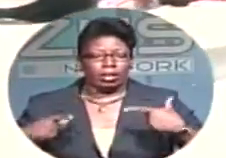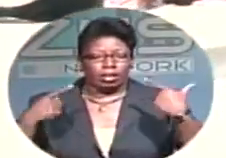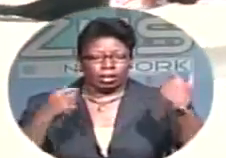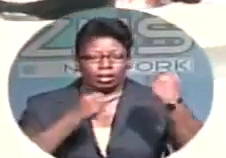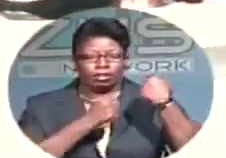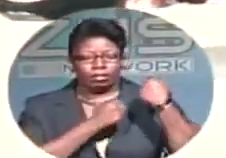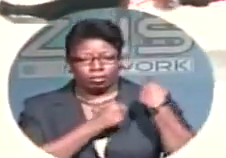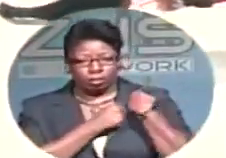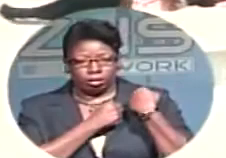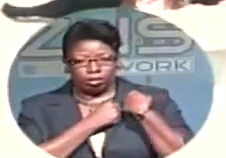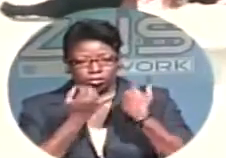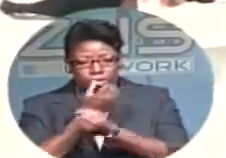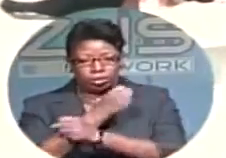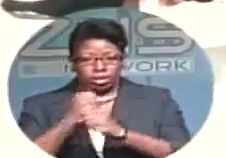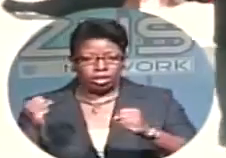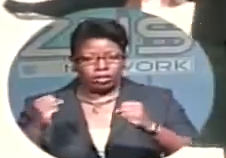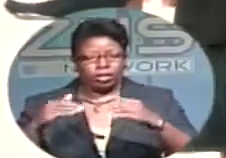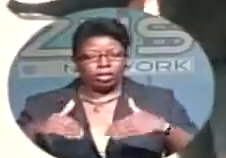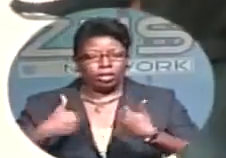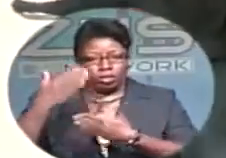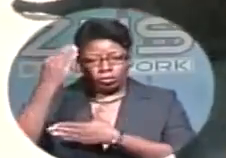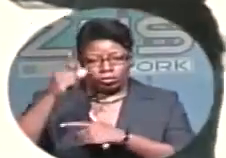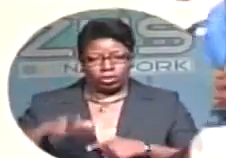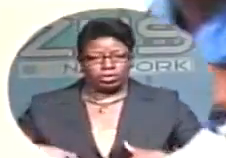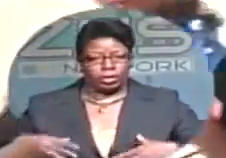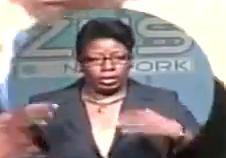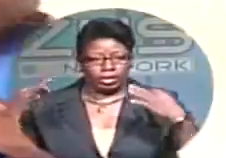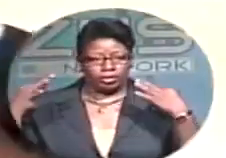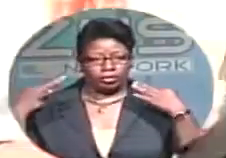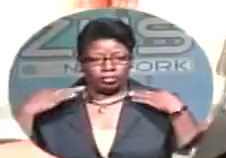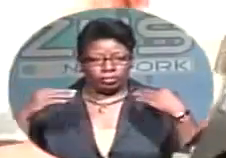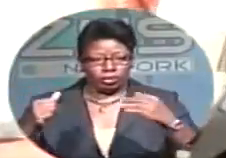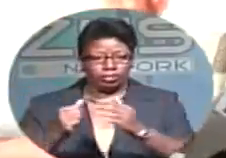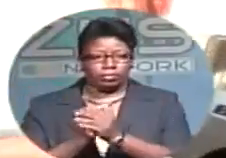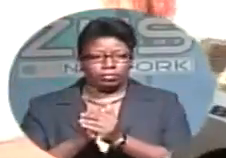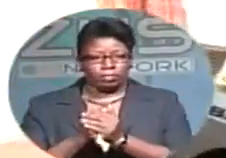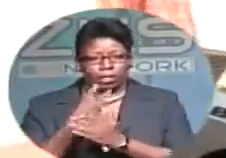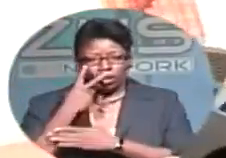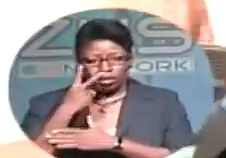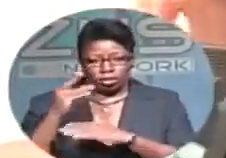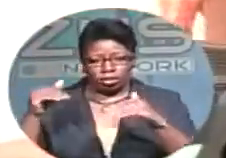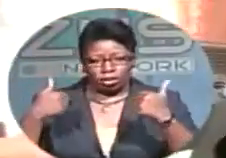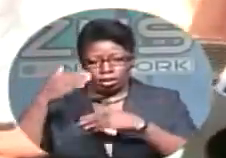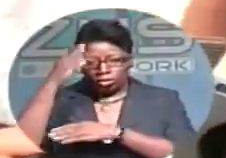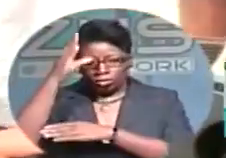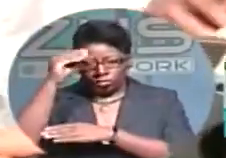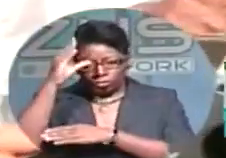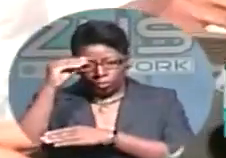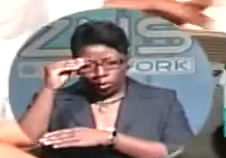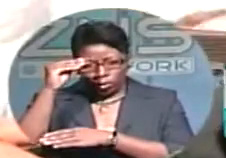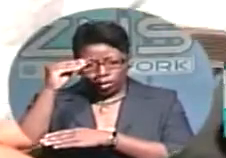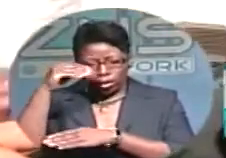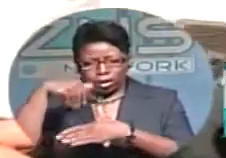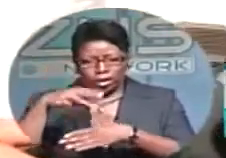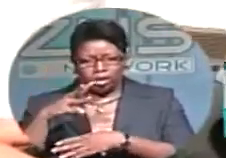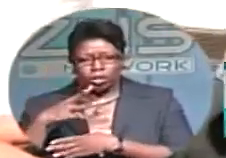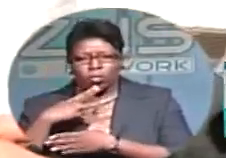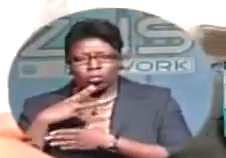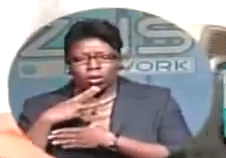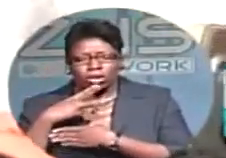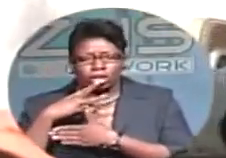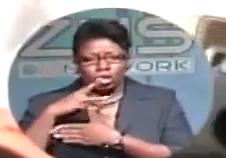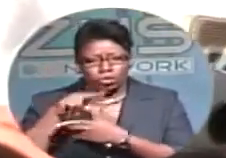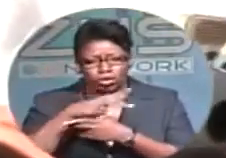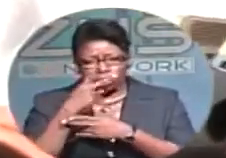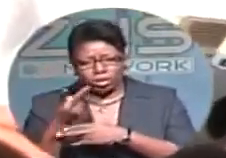Jr., who helped to save the young boy's life. We saw a little boy in the water. He was turned side on and Sarge was coming out